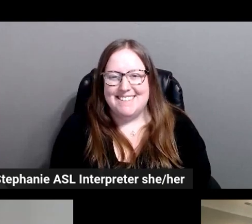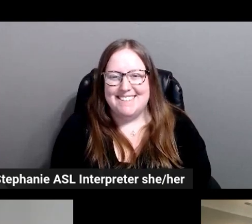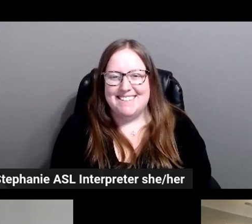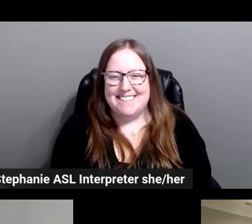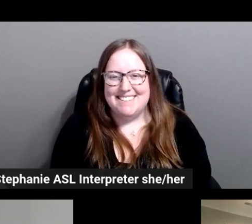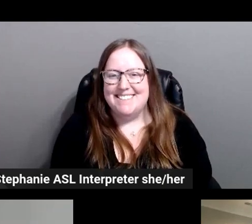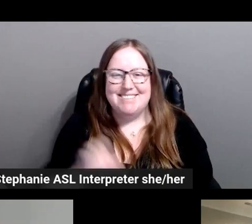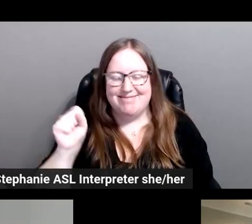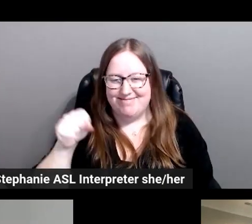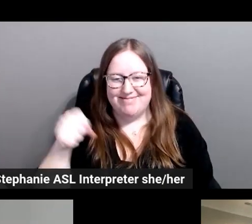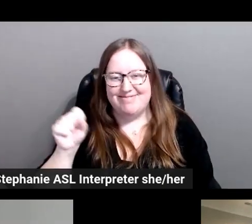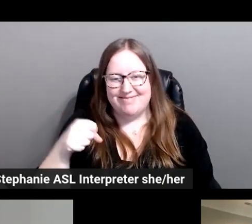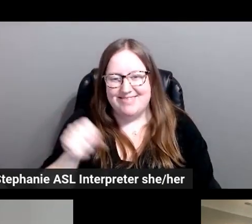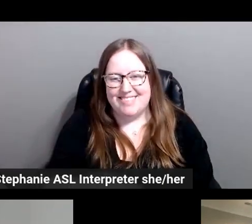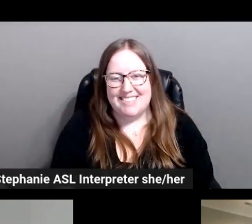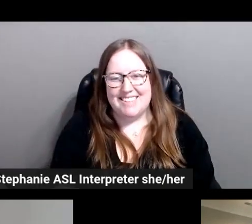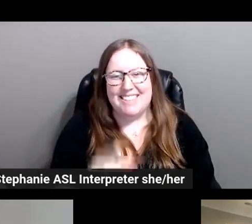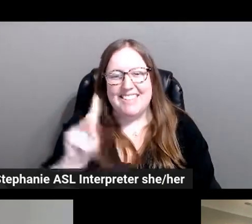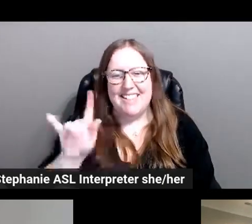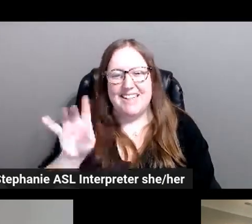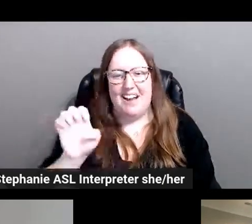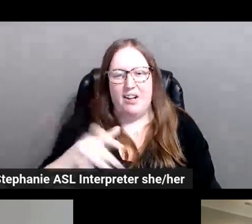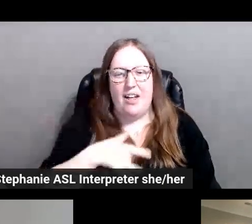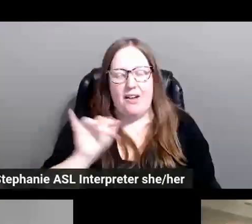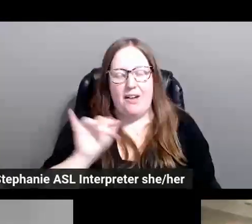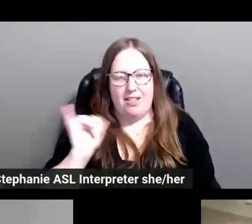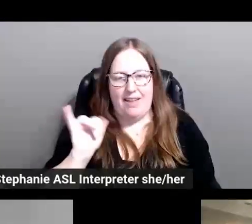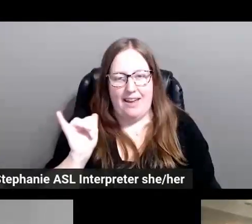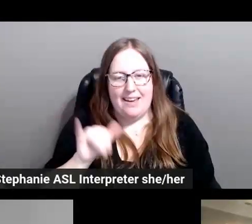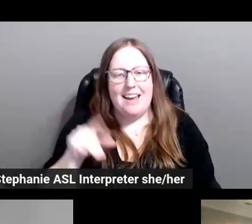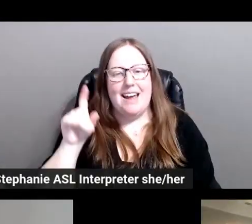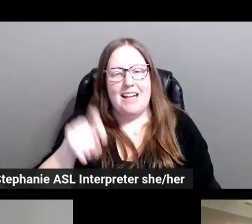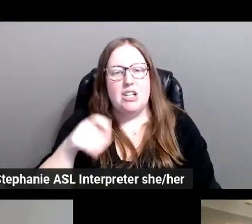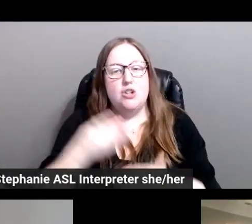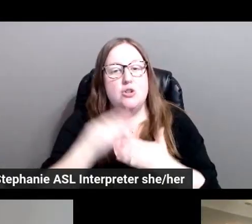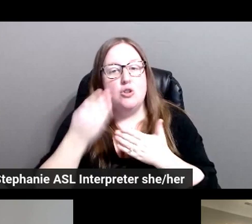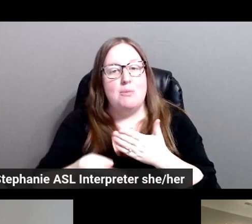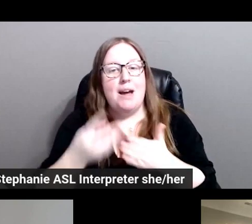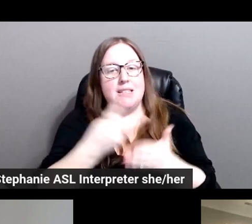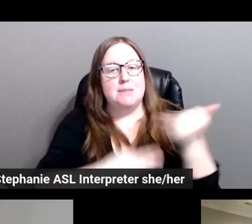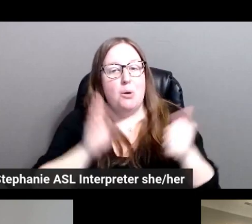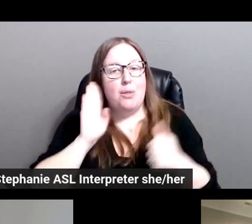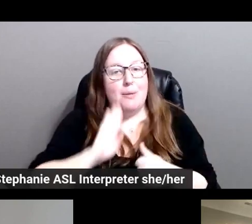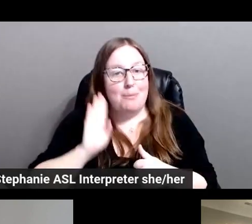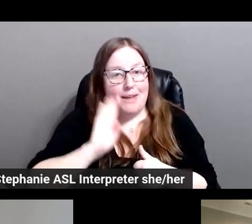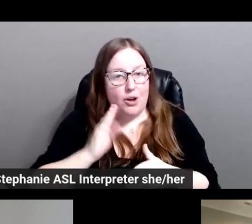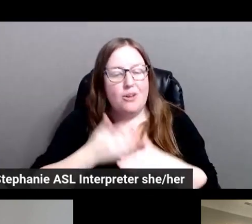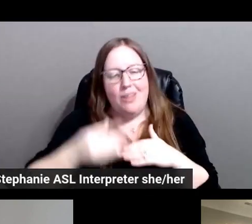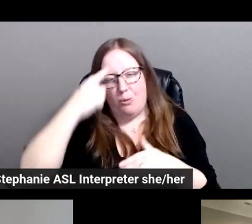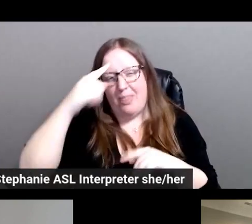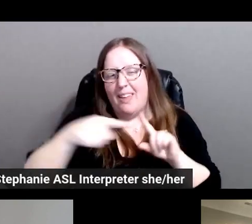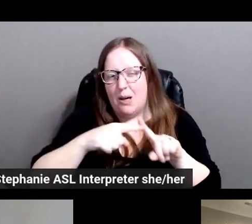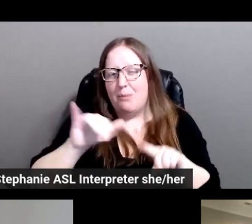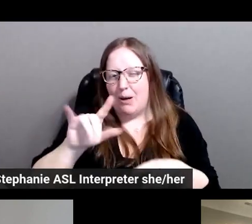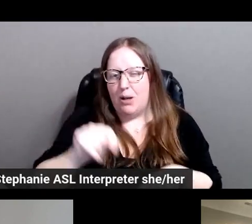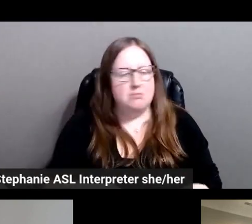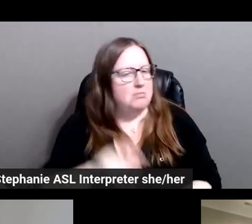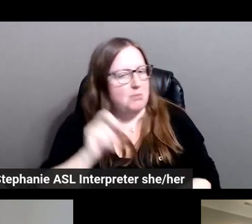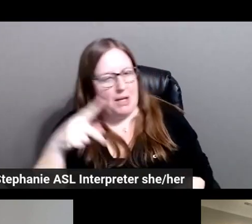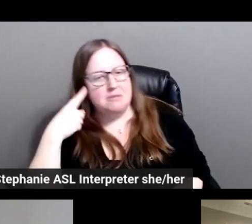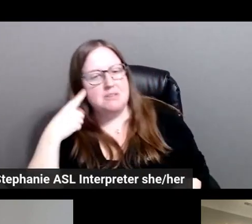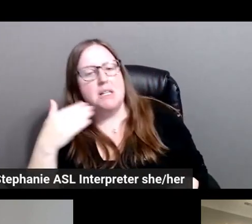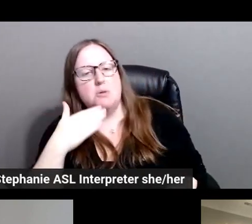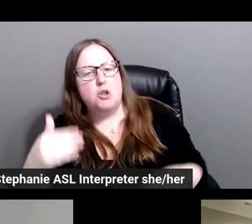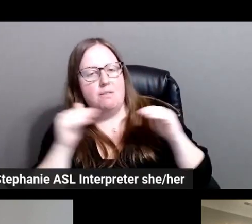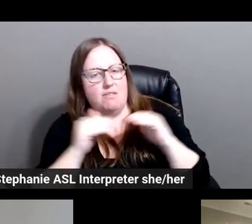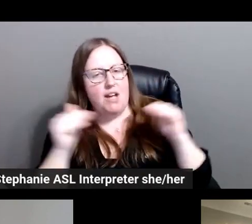Kyle per week. Yeah, Kyle, I think you need to buy us both a beer and then we'll think about it. Okay, sounds good. That is